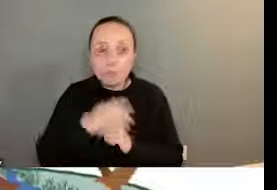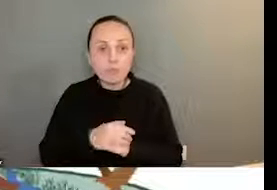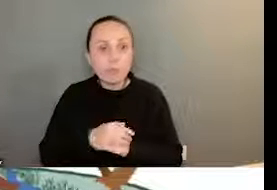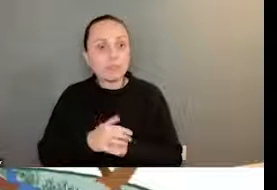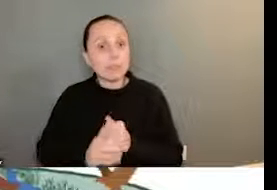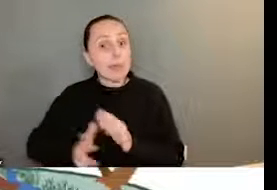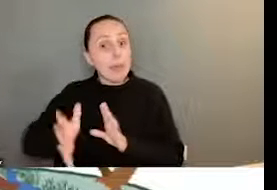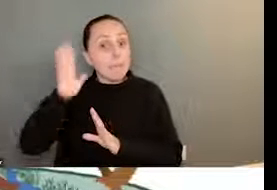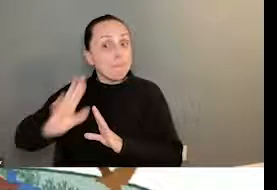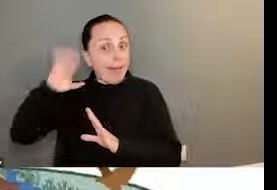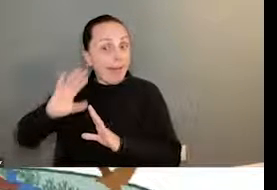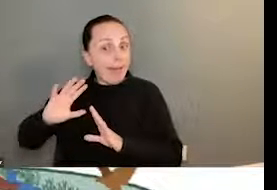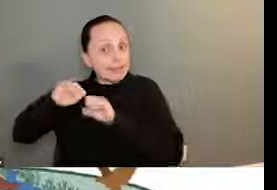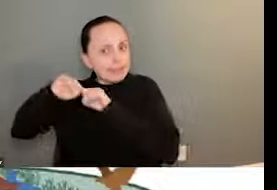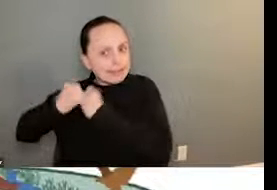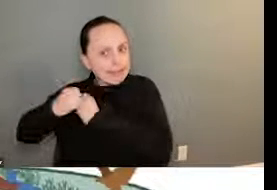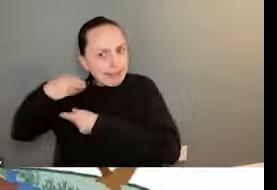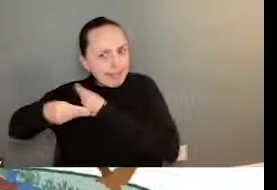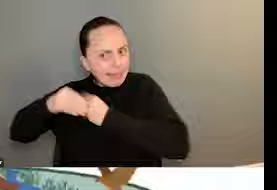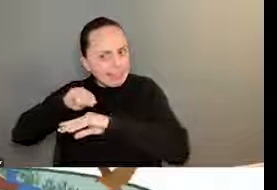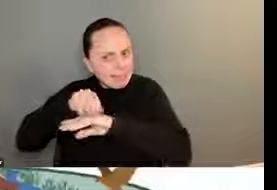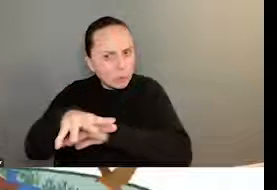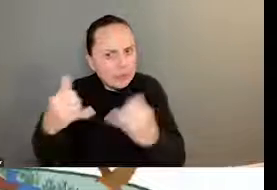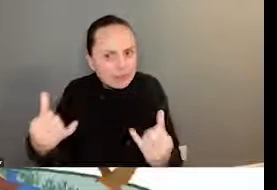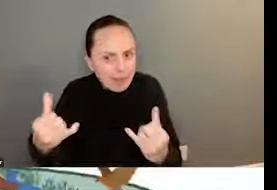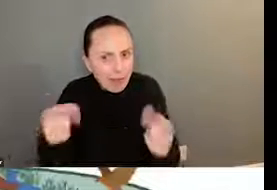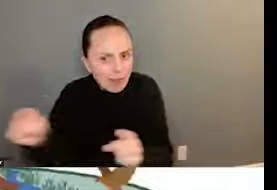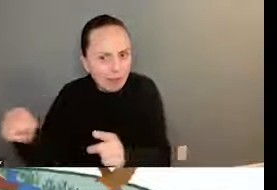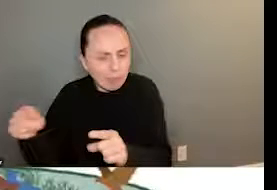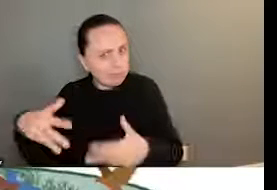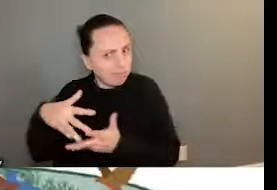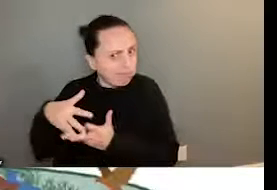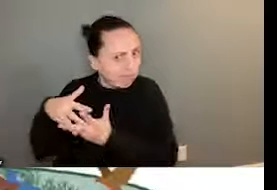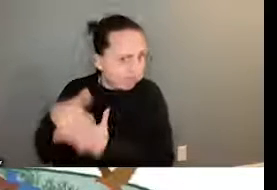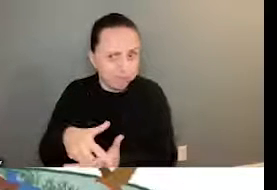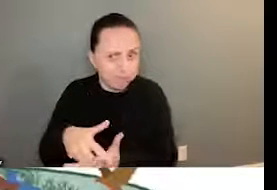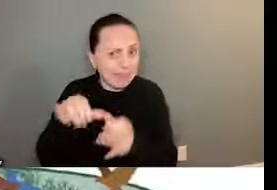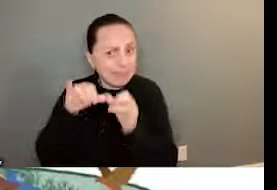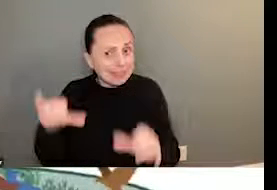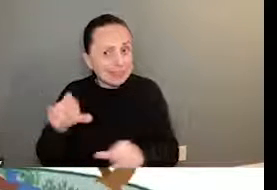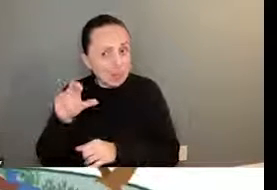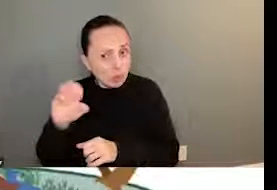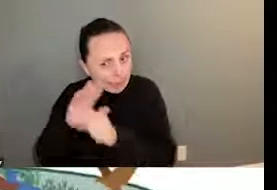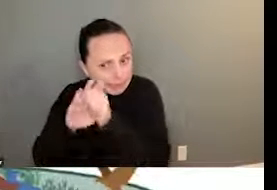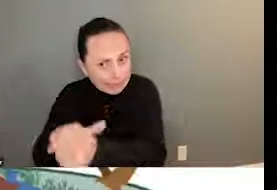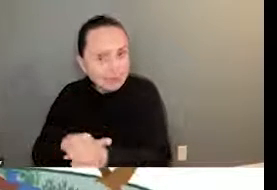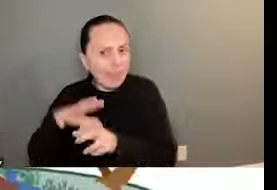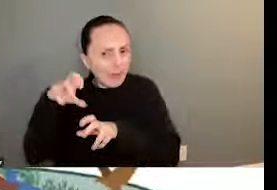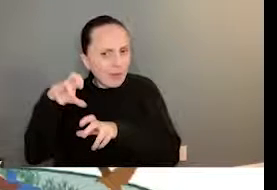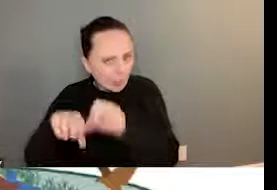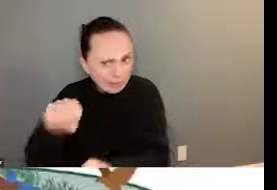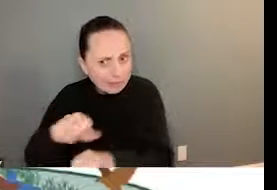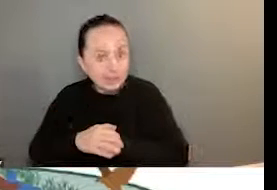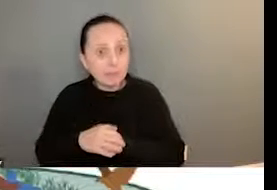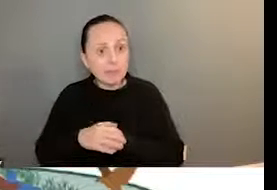societal legacies influence the present, and they're deeply rooted in systemic racism and colonialism.